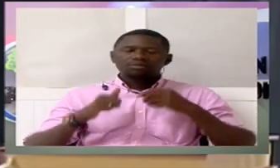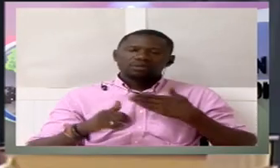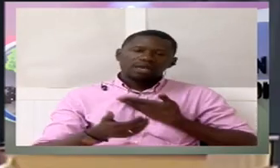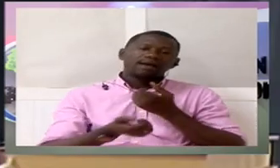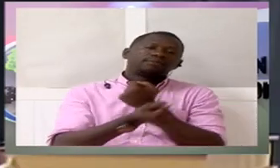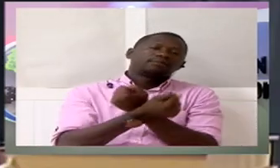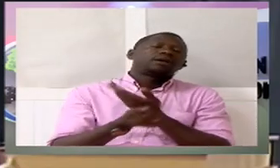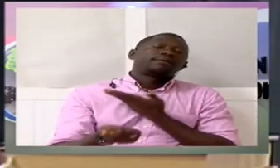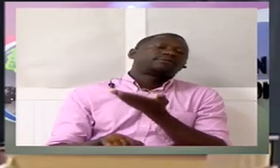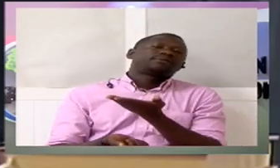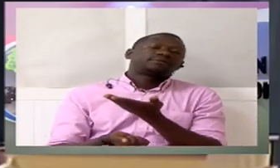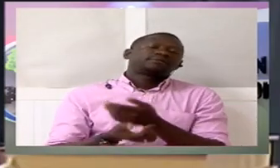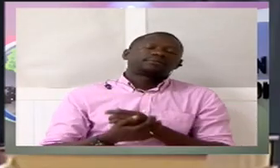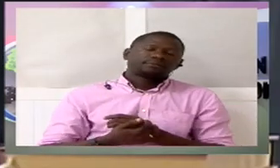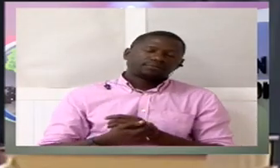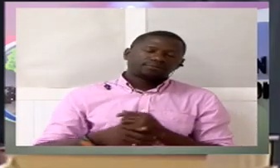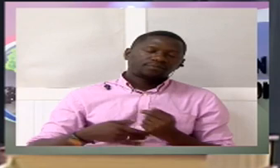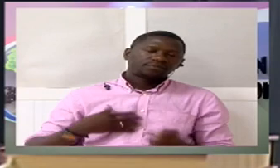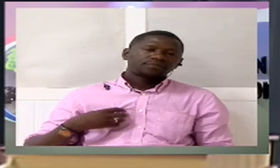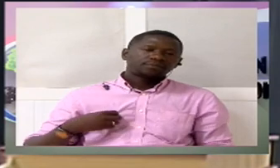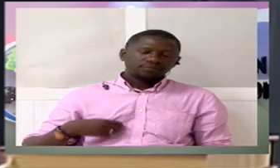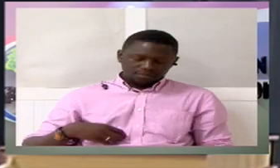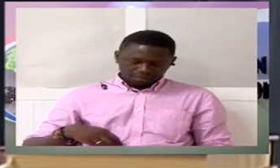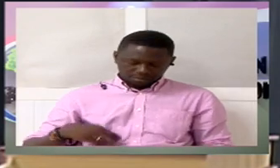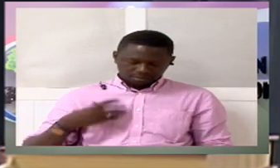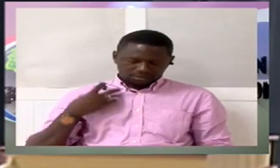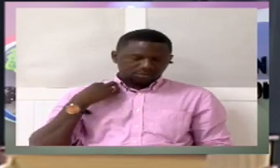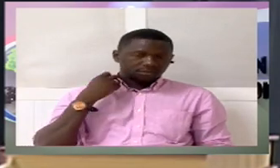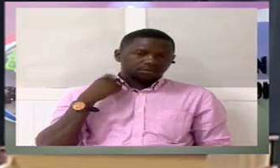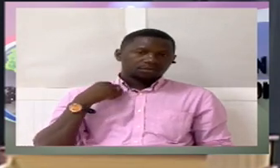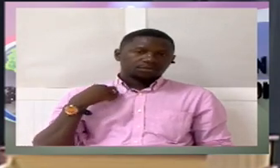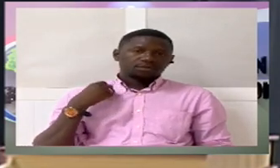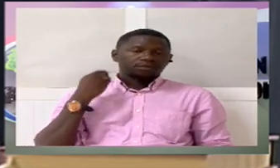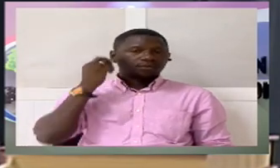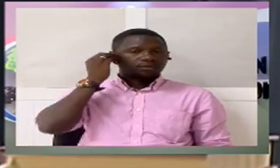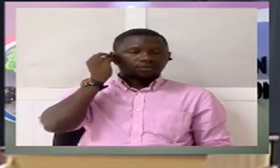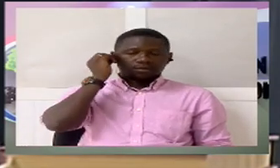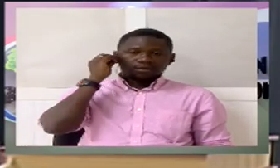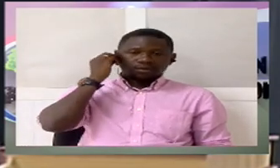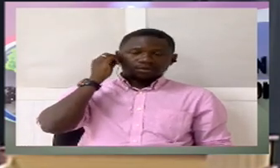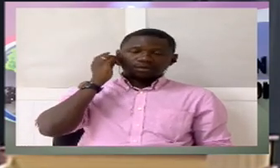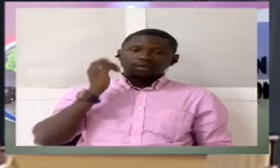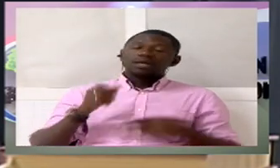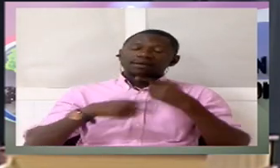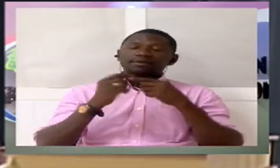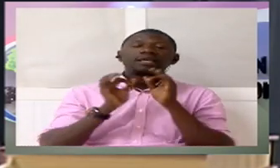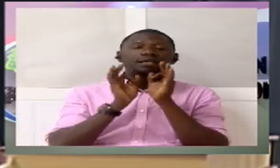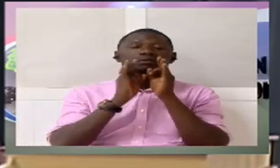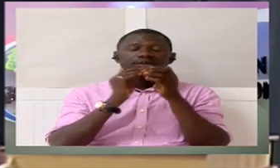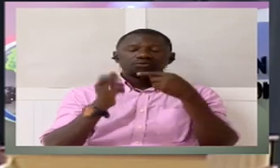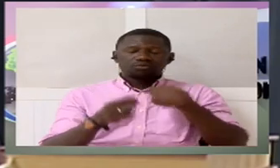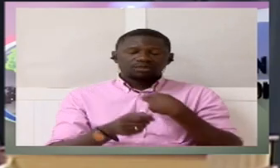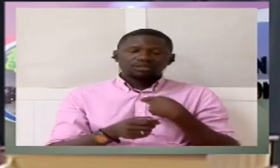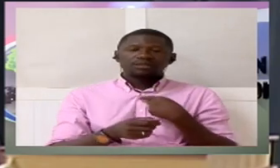Yes, he narrated to me how he was arrested. And then he said to